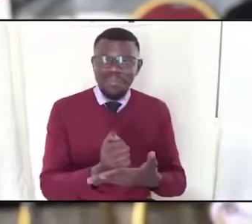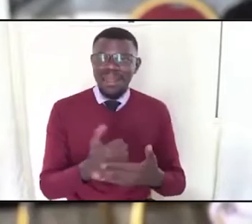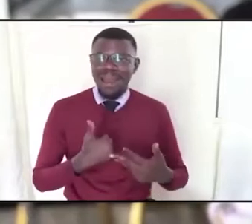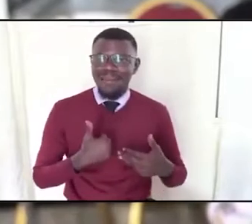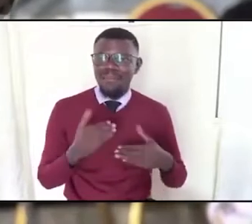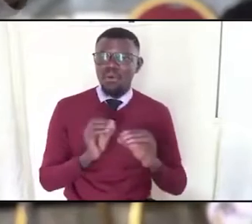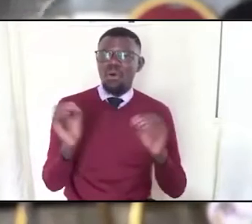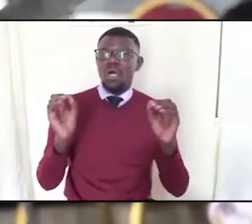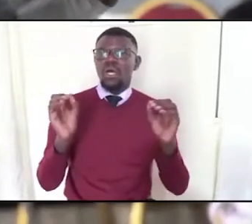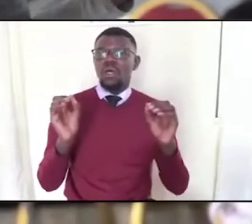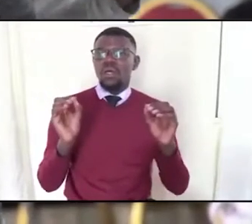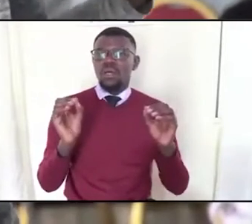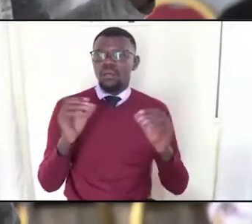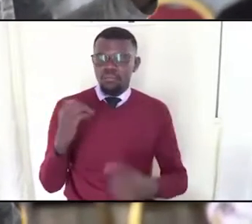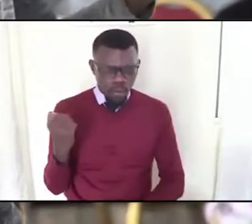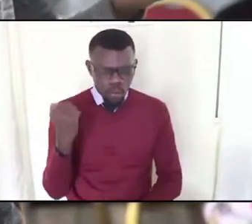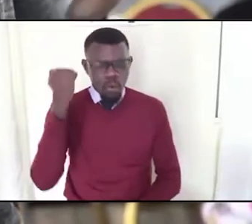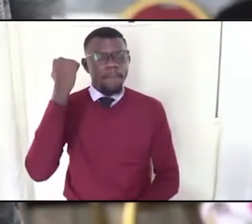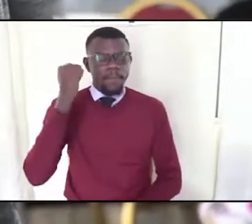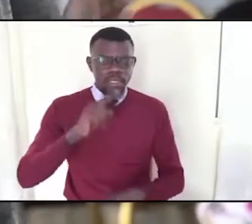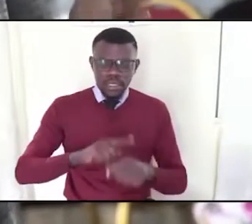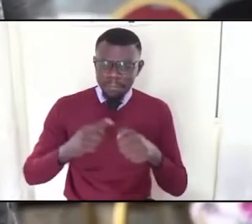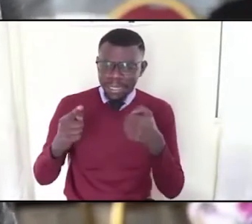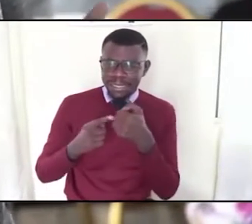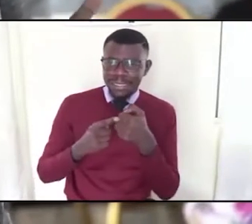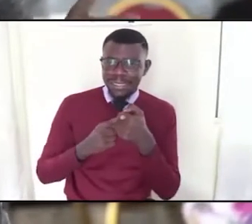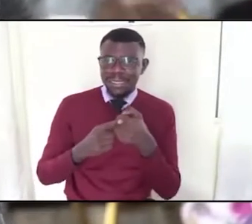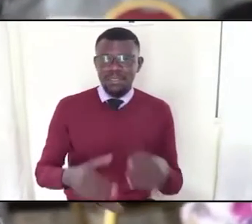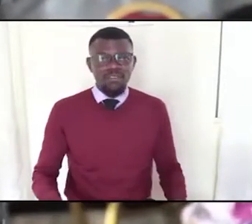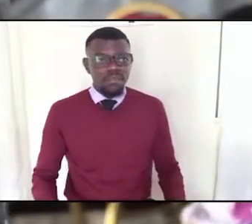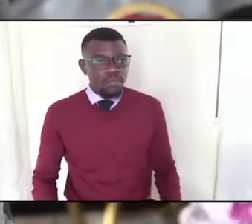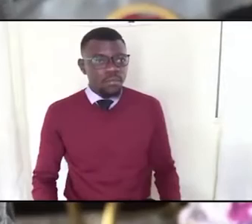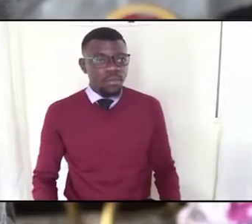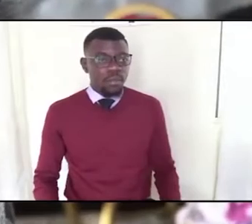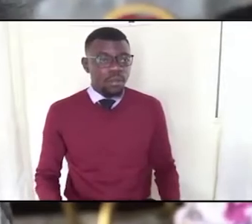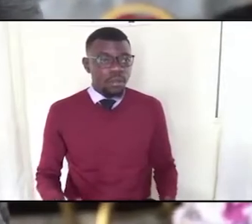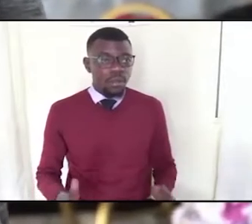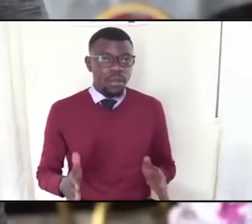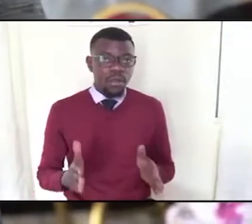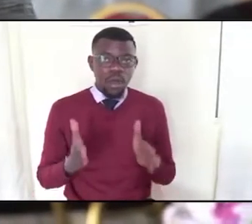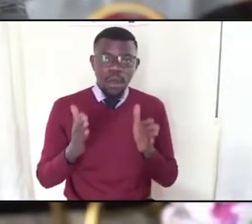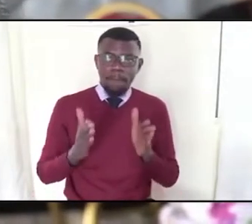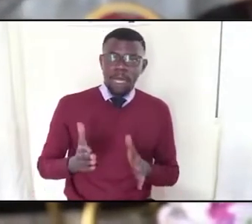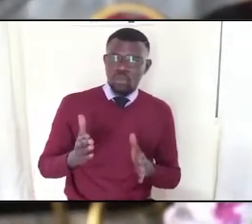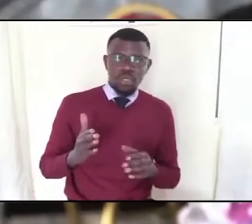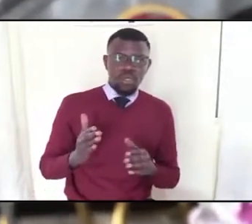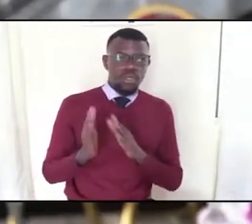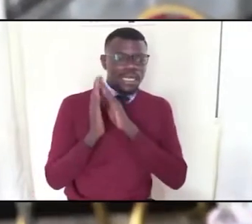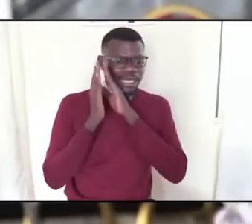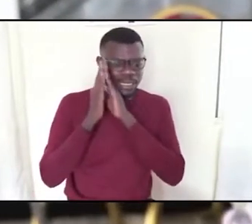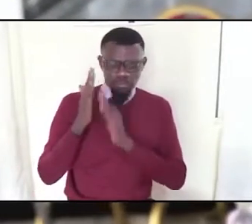And when she woke up at around 6, the person she saw beside her was the husband.